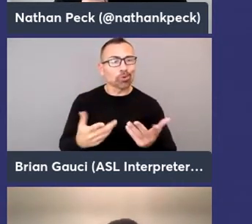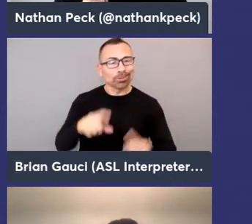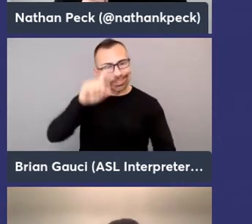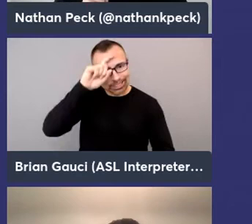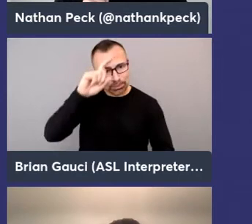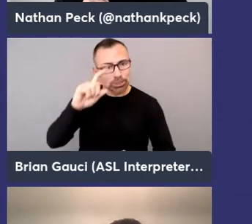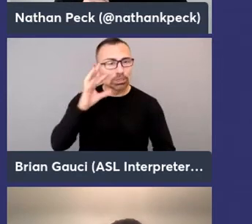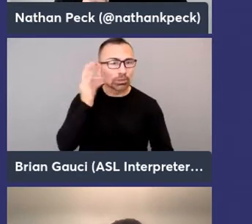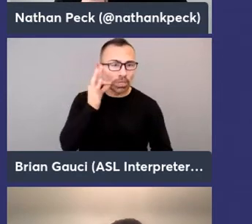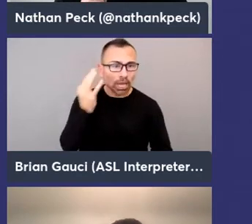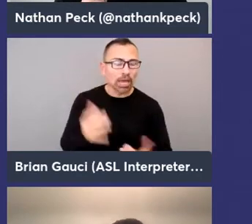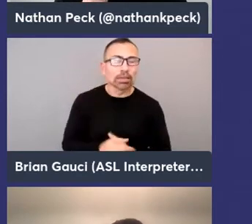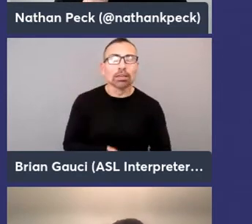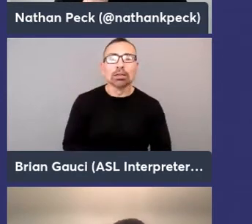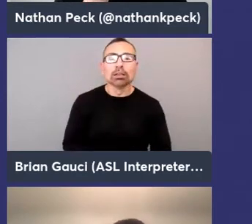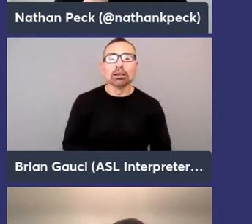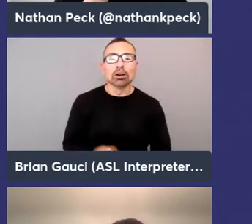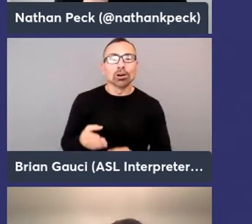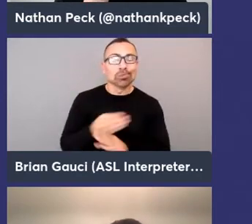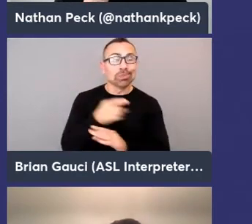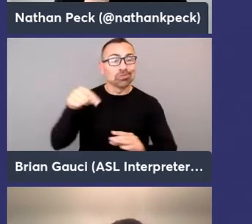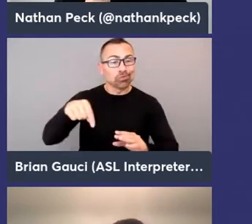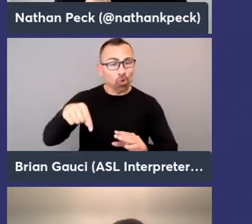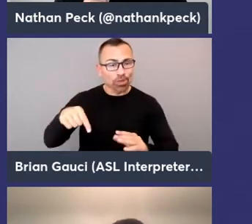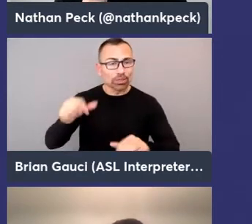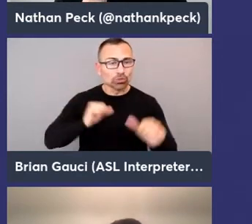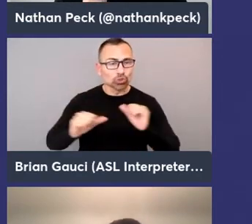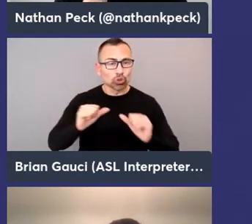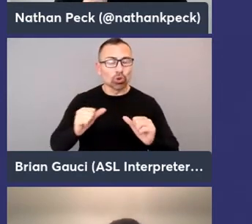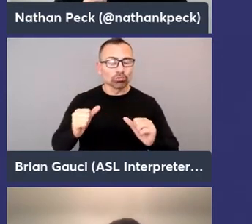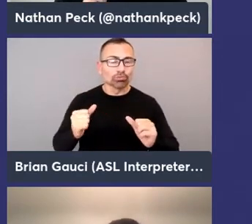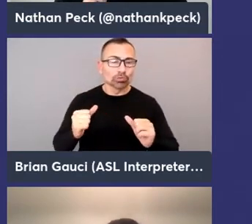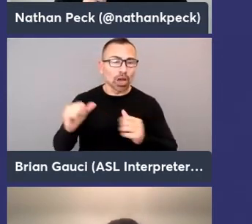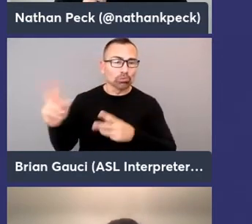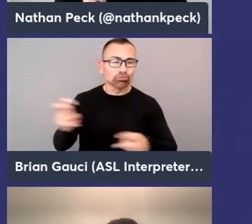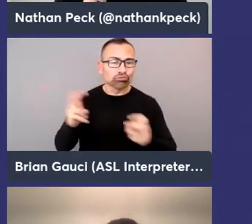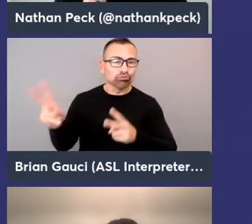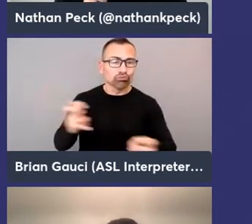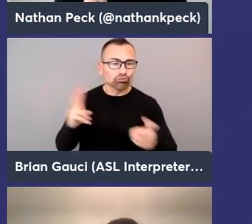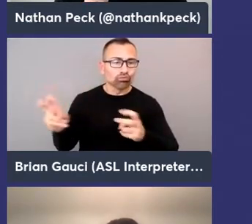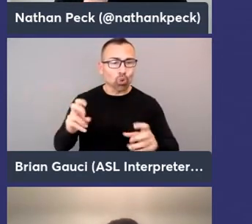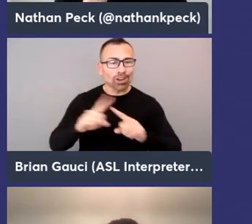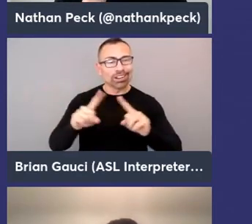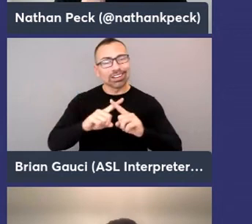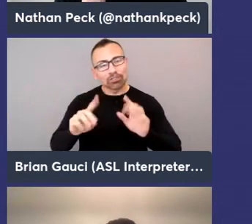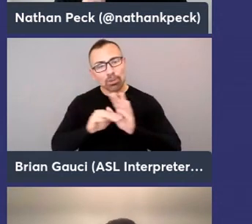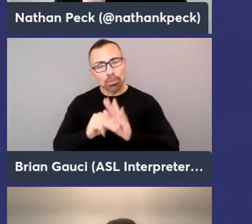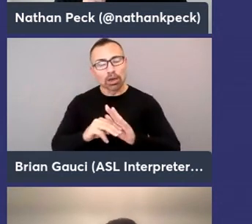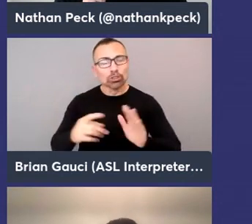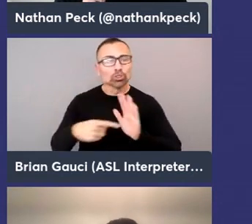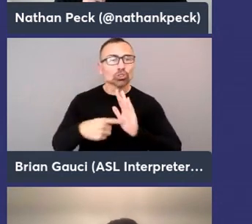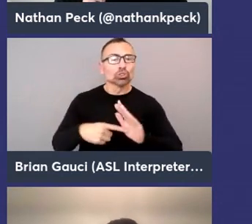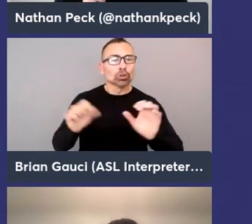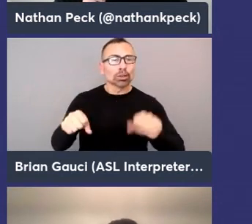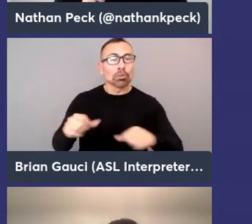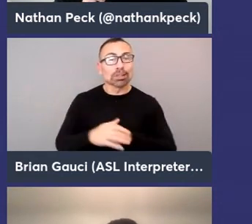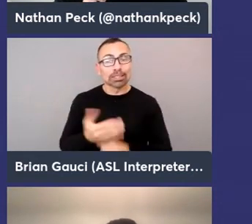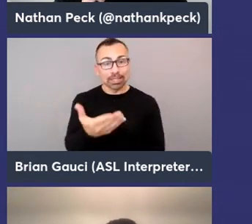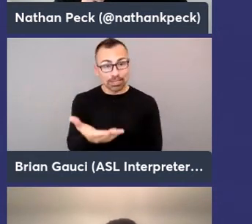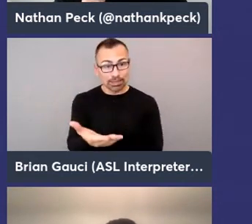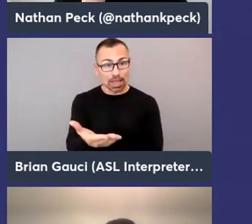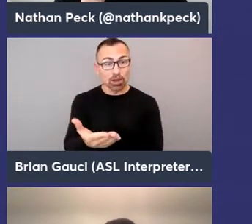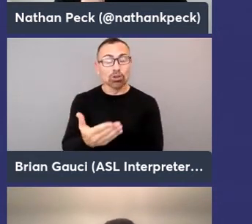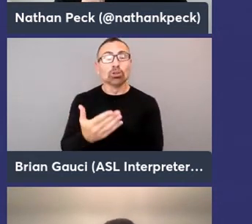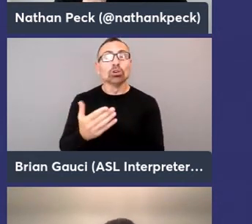the show, I simulated more and more models just to show the capability of MME. And CloudWatch gives an idea about what's